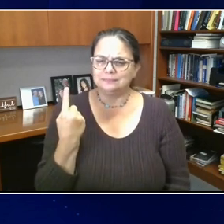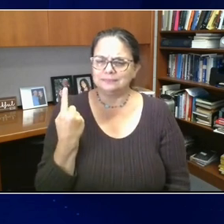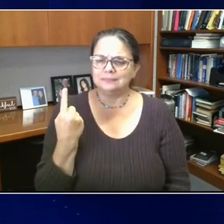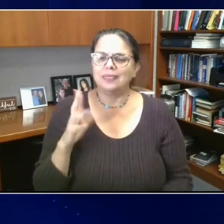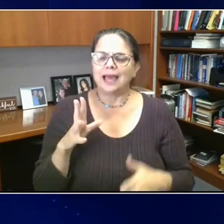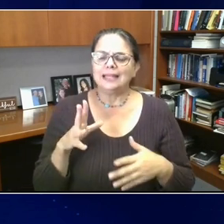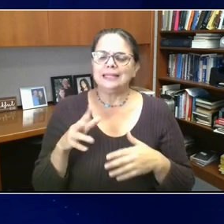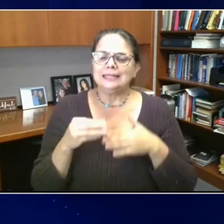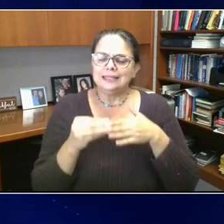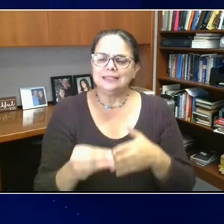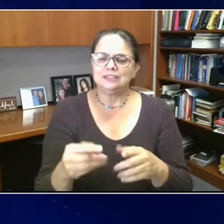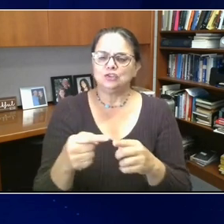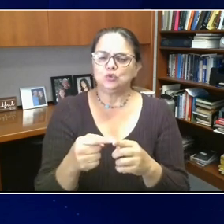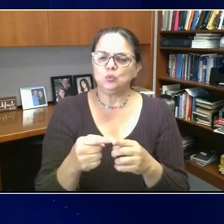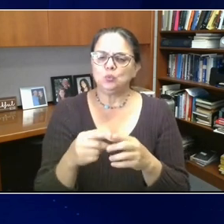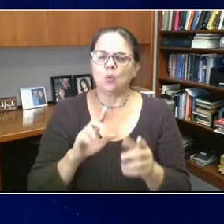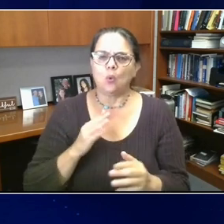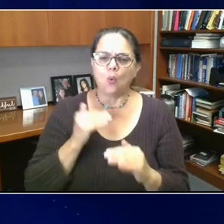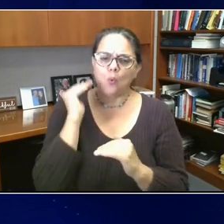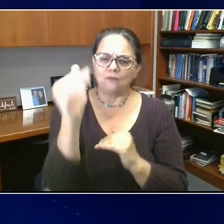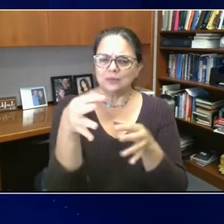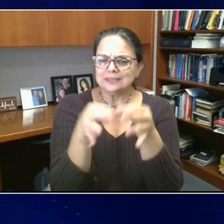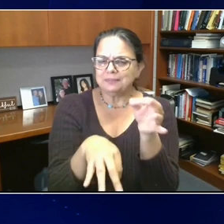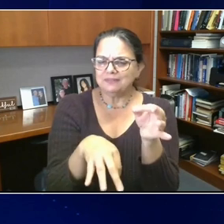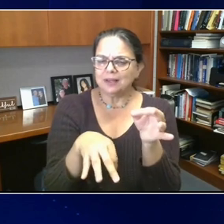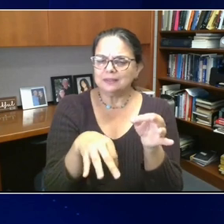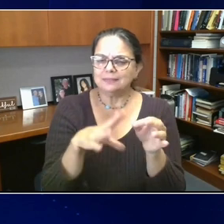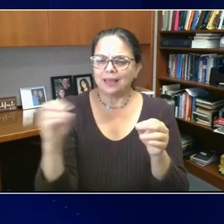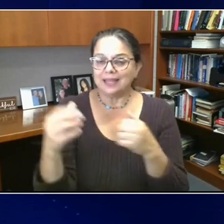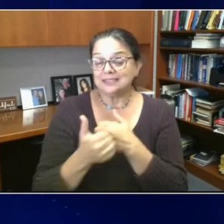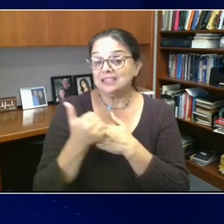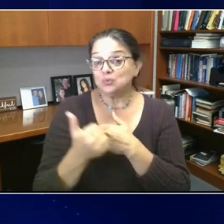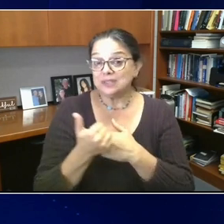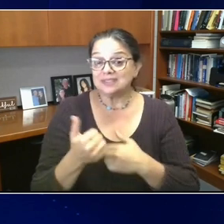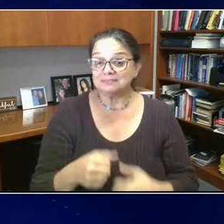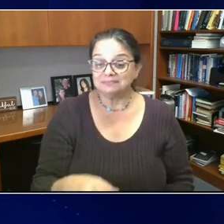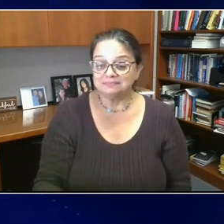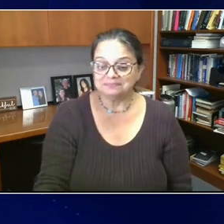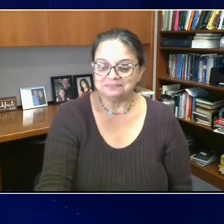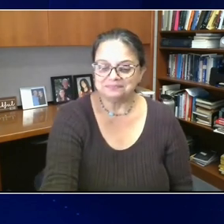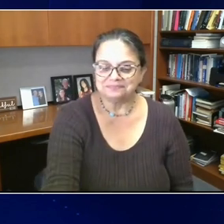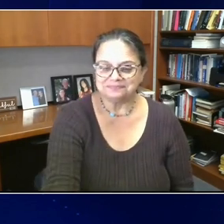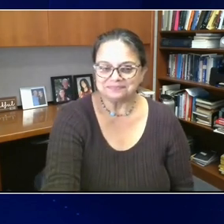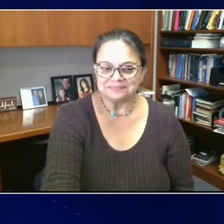identities can't be reduced to a single one. Doing so leads to dangerous